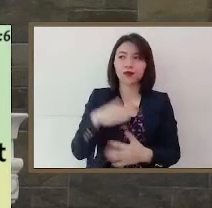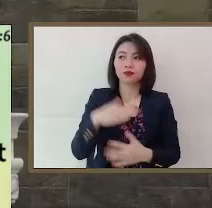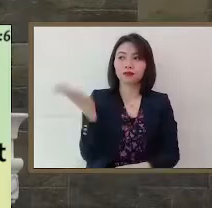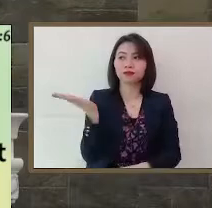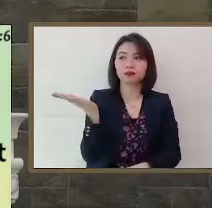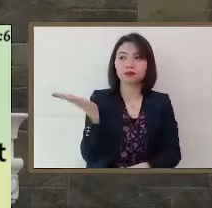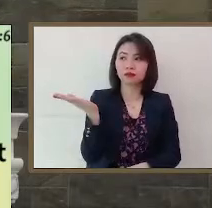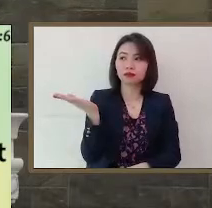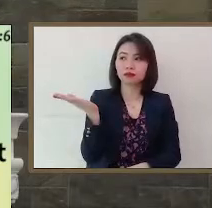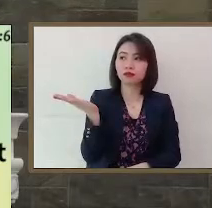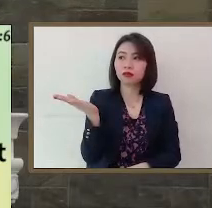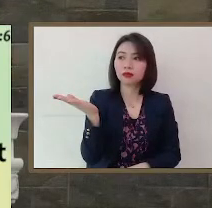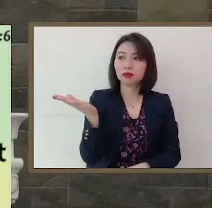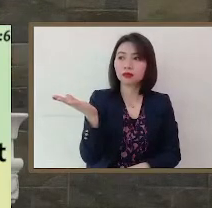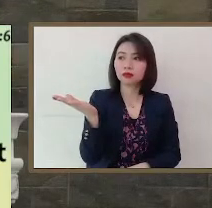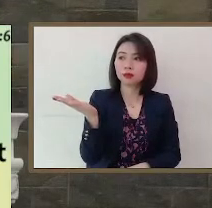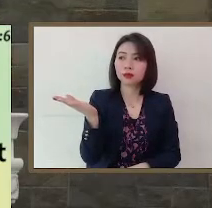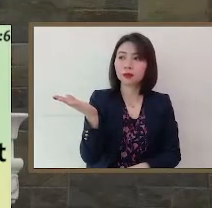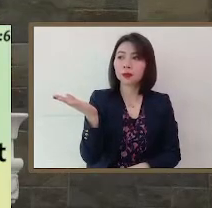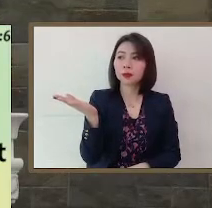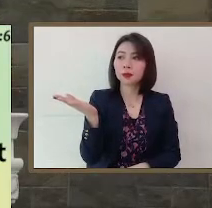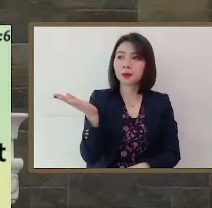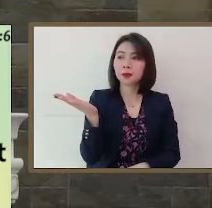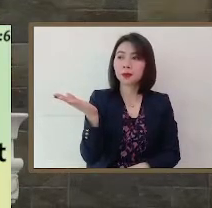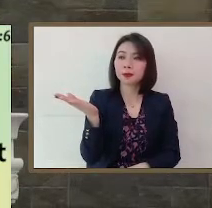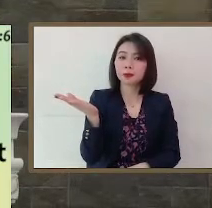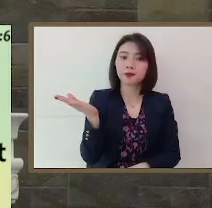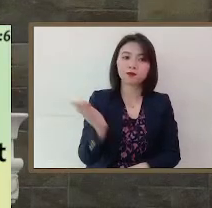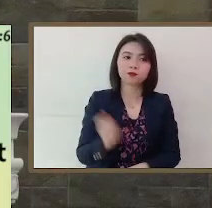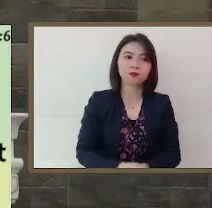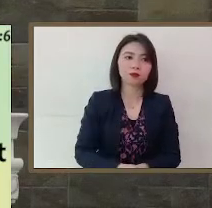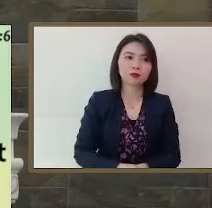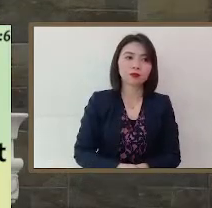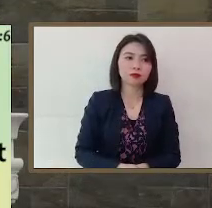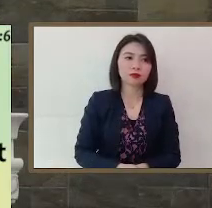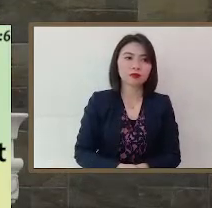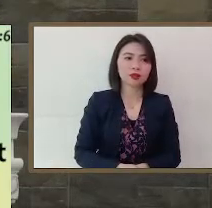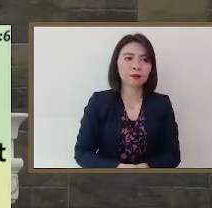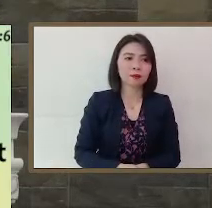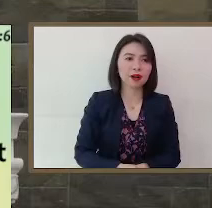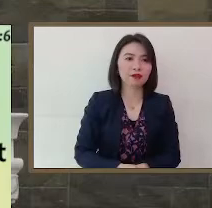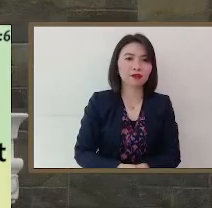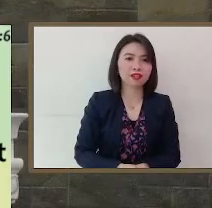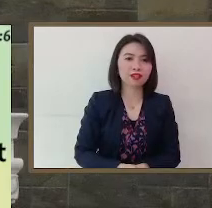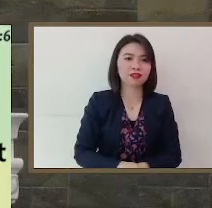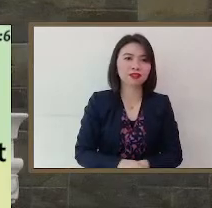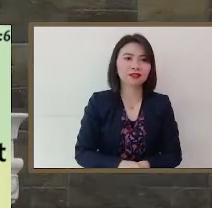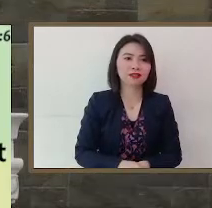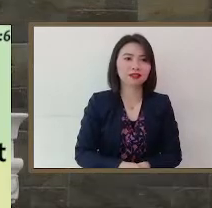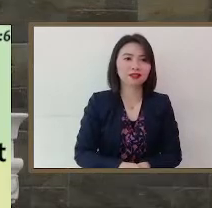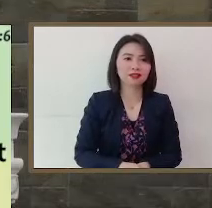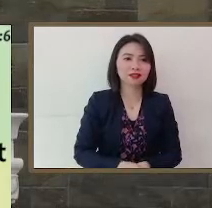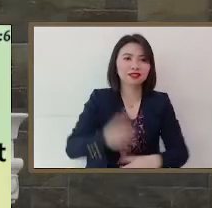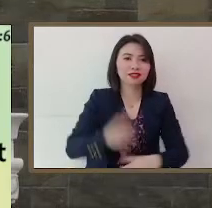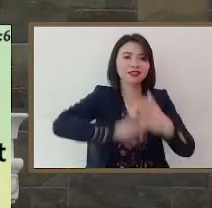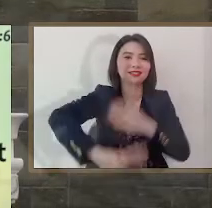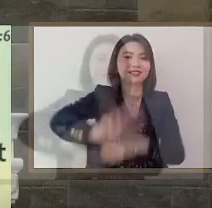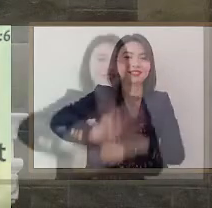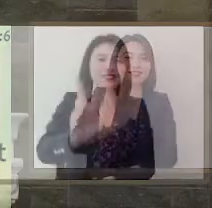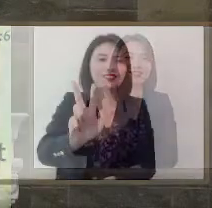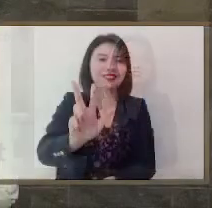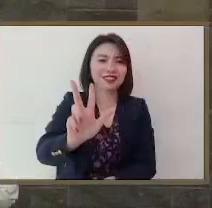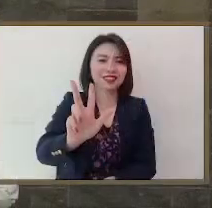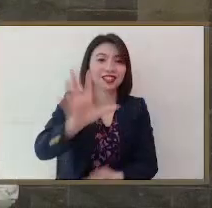Son. This is my beloved Son. And in verse number 3 of chapter